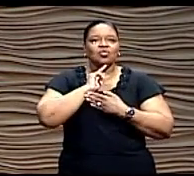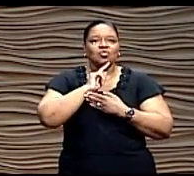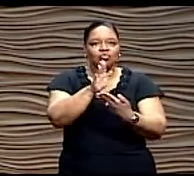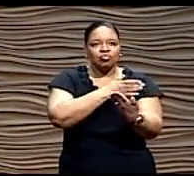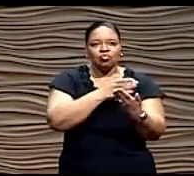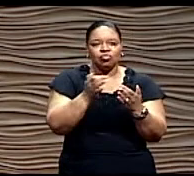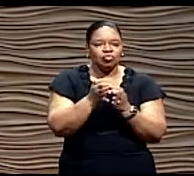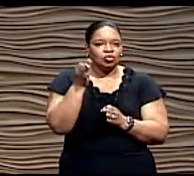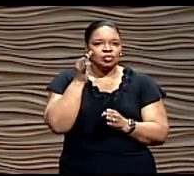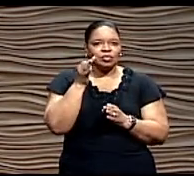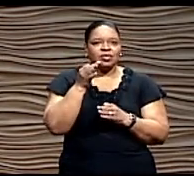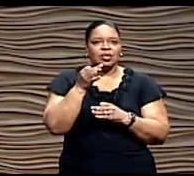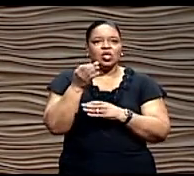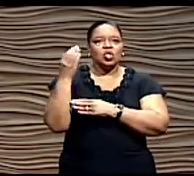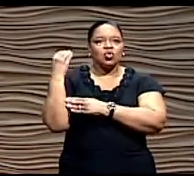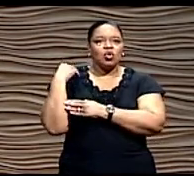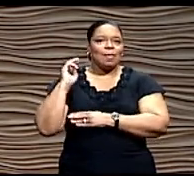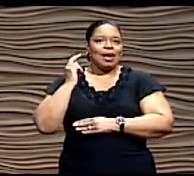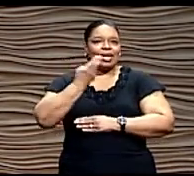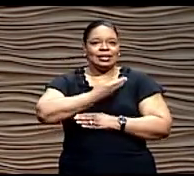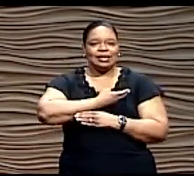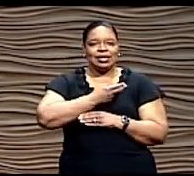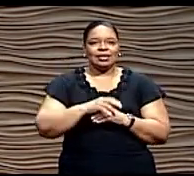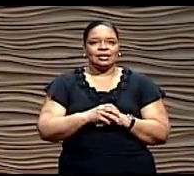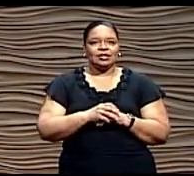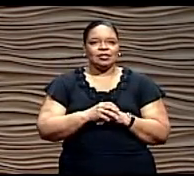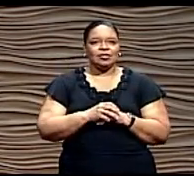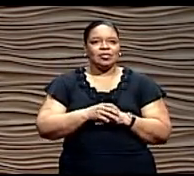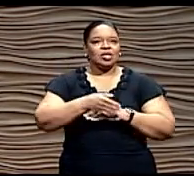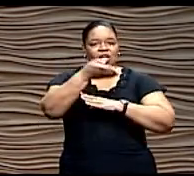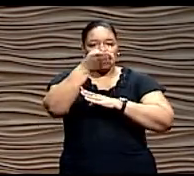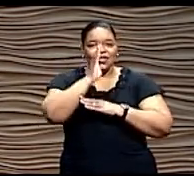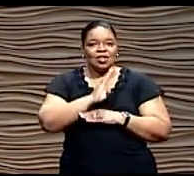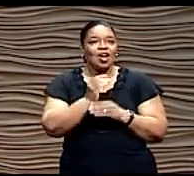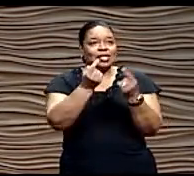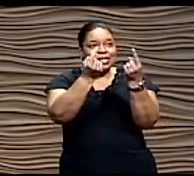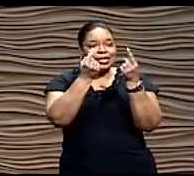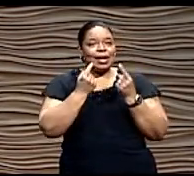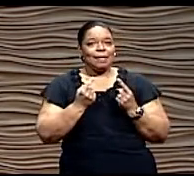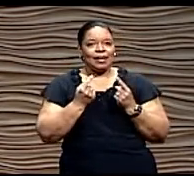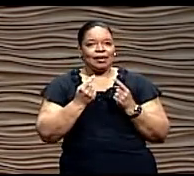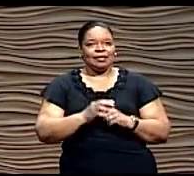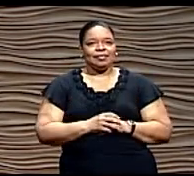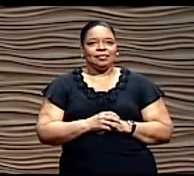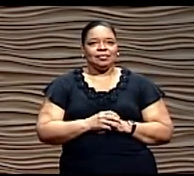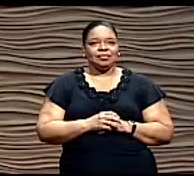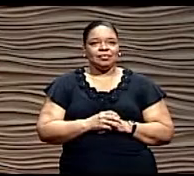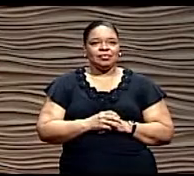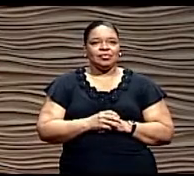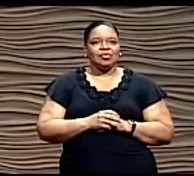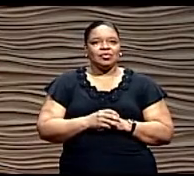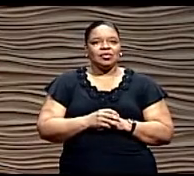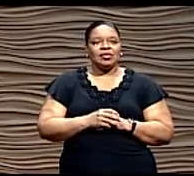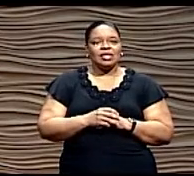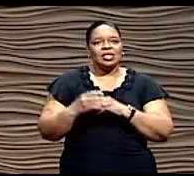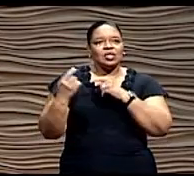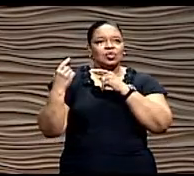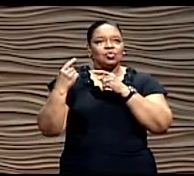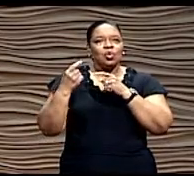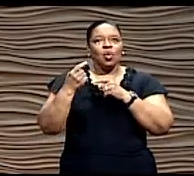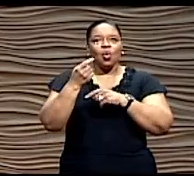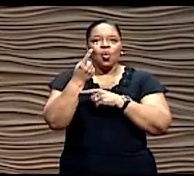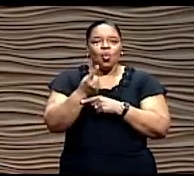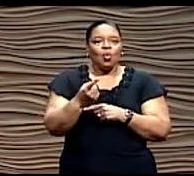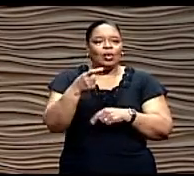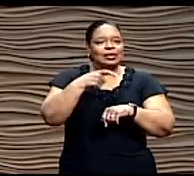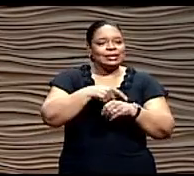spiritual, reminding us of God's coming to us. And in one rendering, it speaks